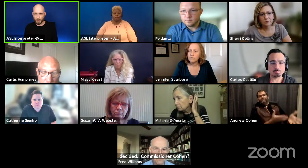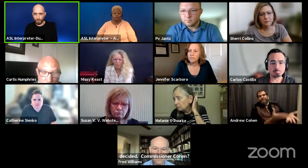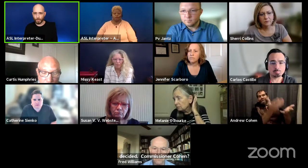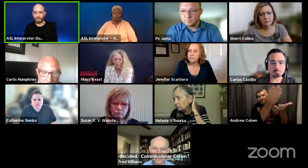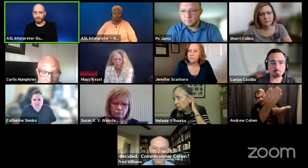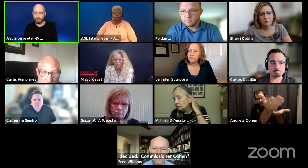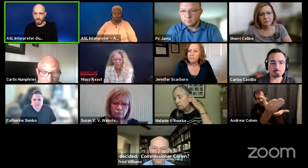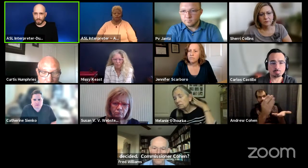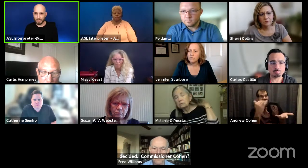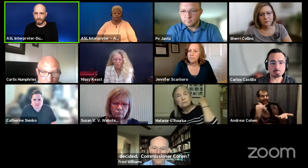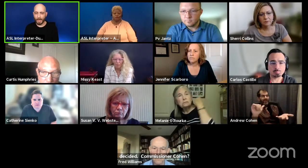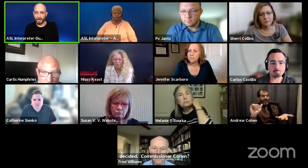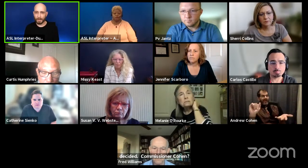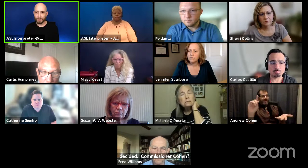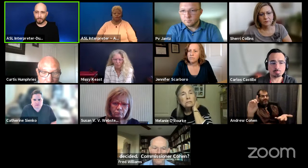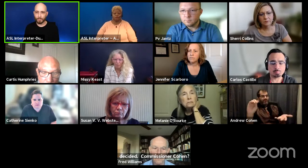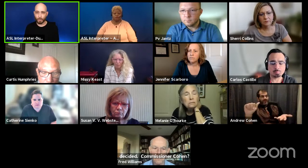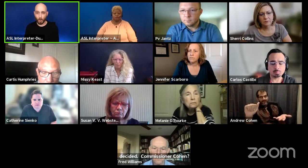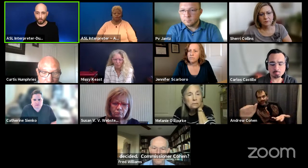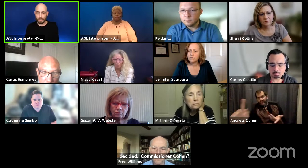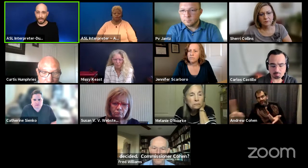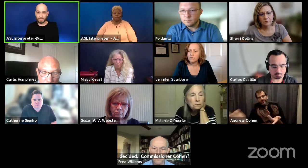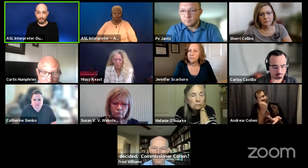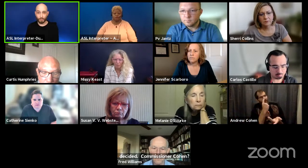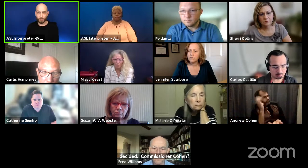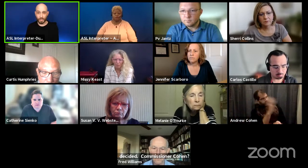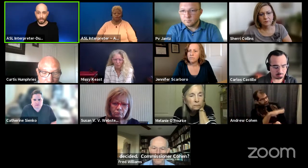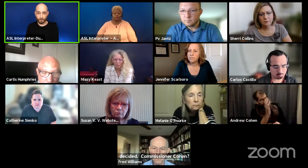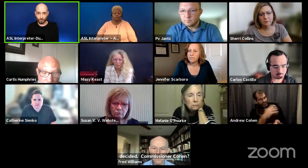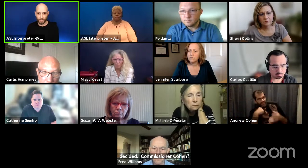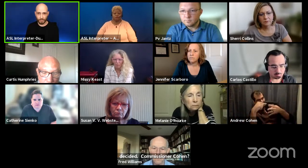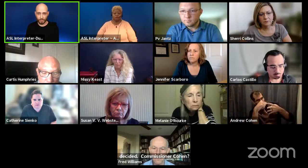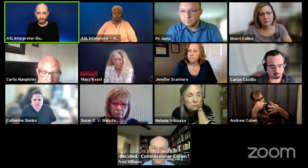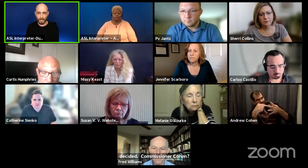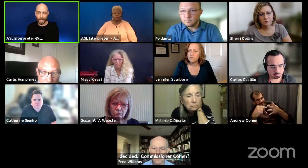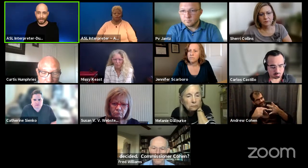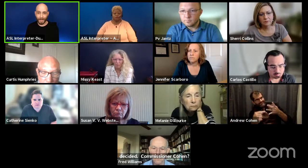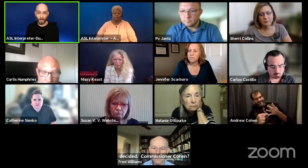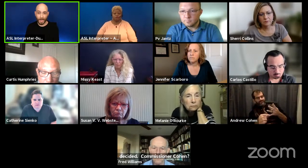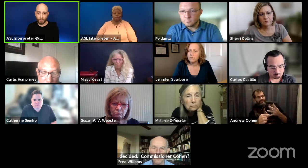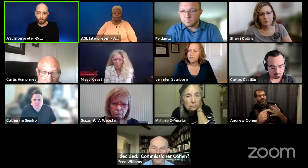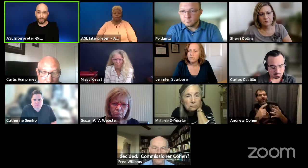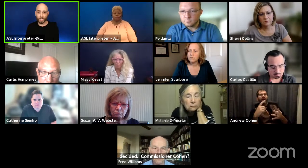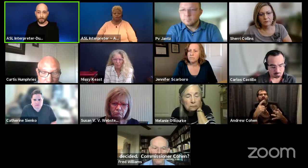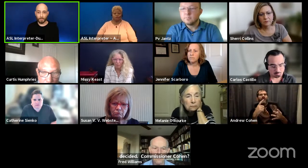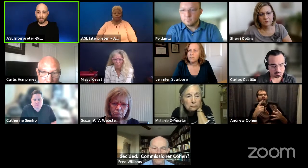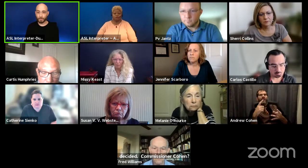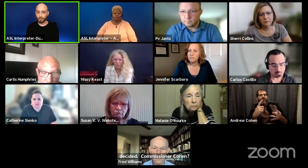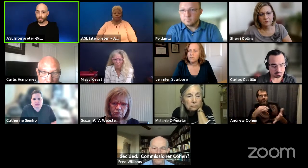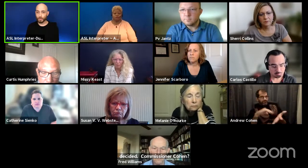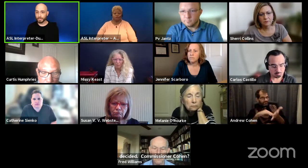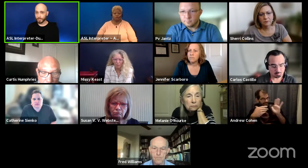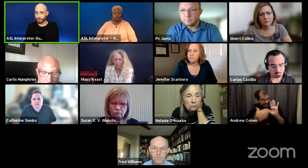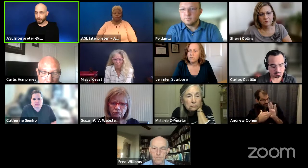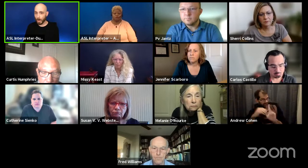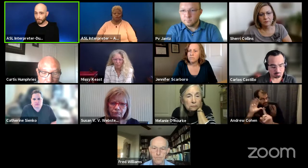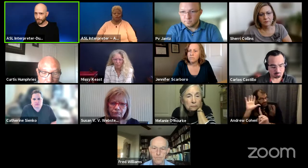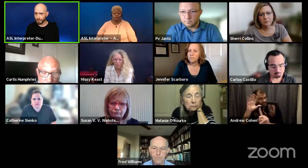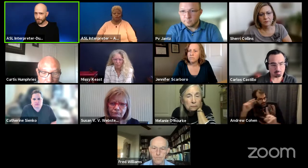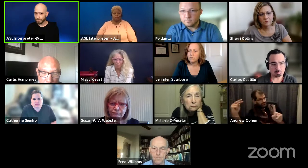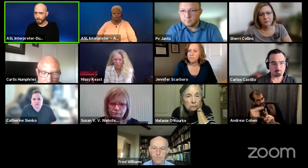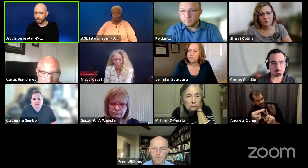I know that the board did meet and proposed that 10% increase, and now ADOA is coming back to us with